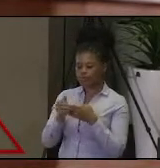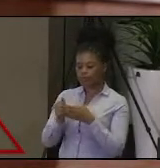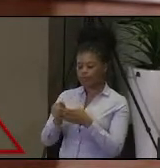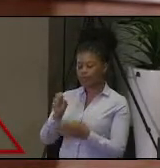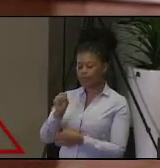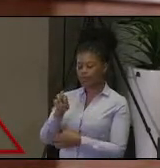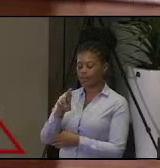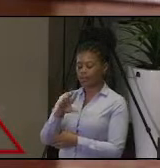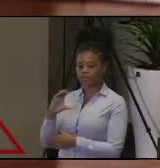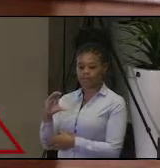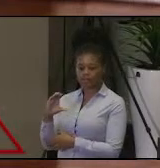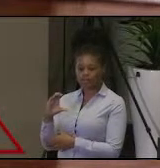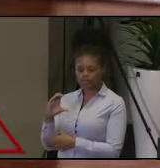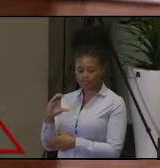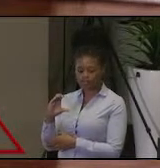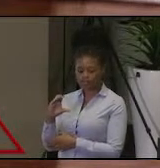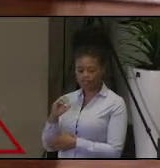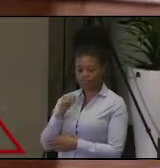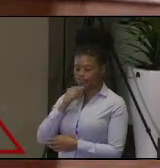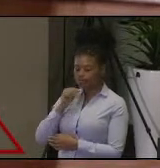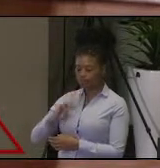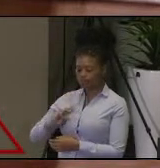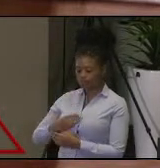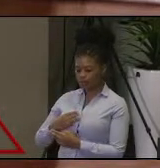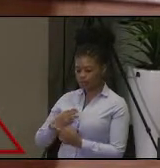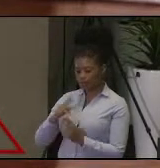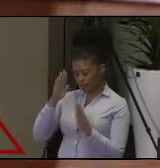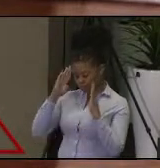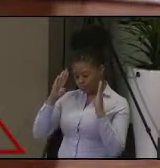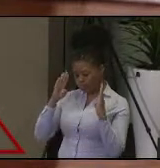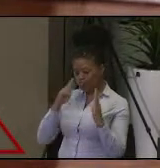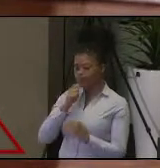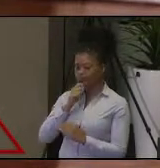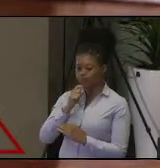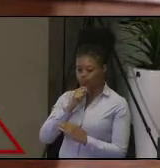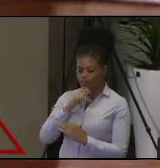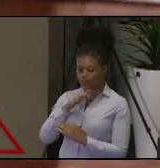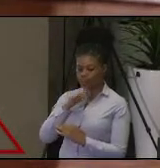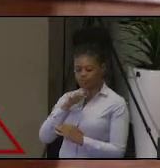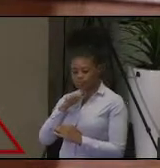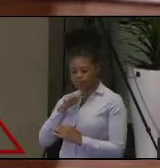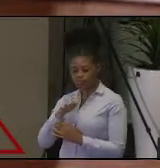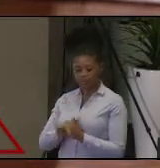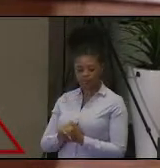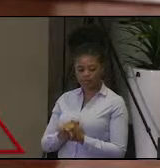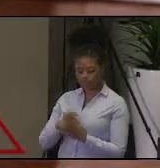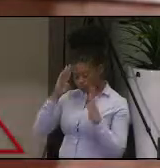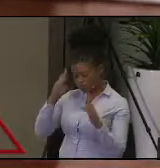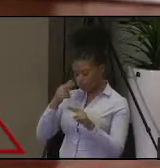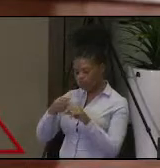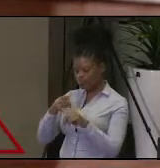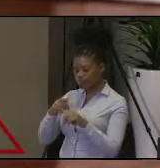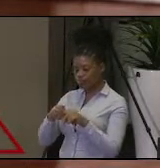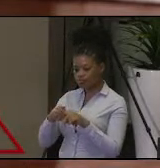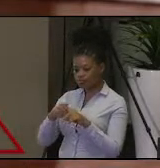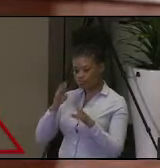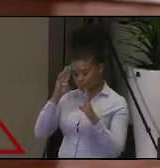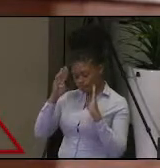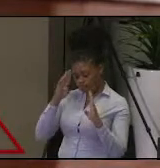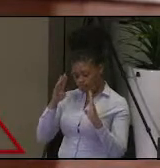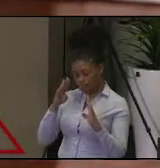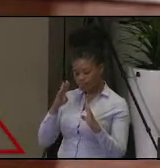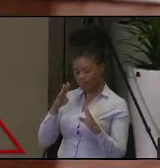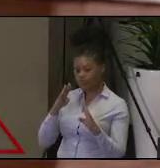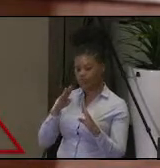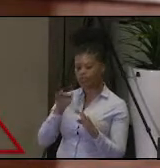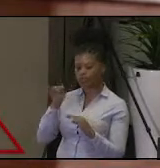SRC. Ladies and gentlemen, good morning, goeiemorgen, molweni, sanibonani,